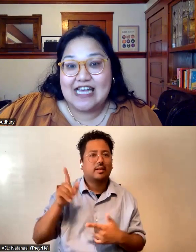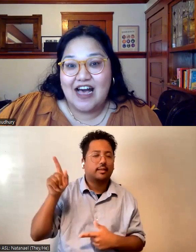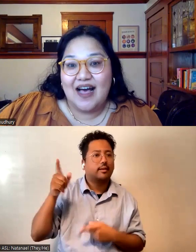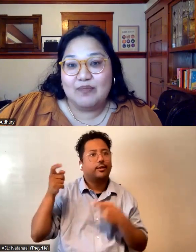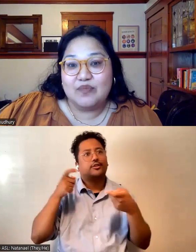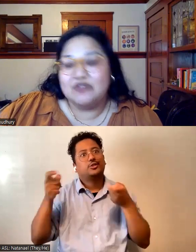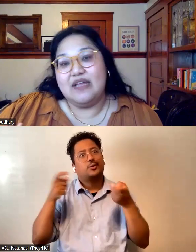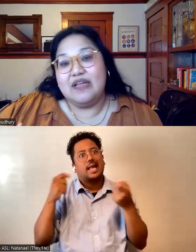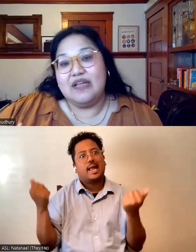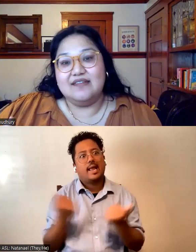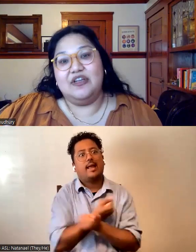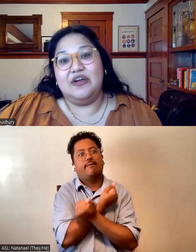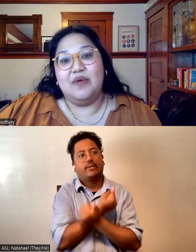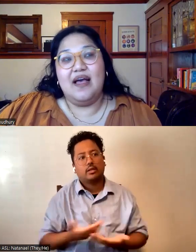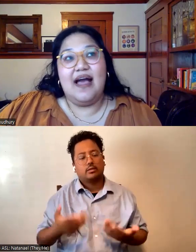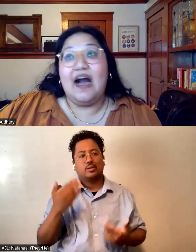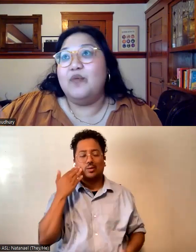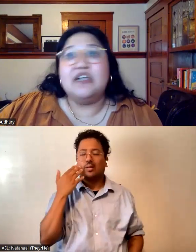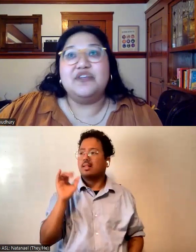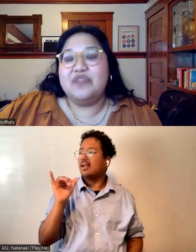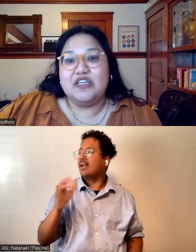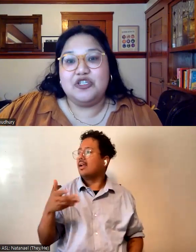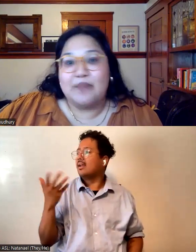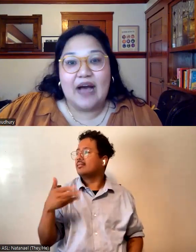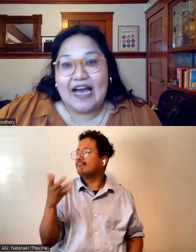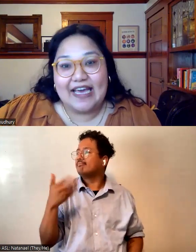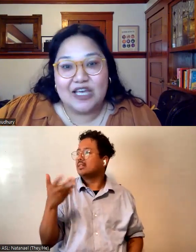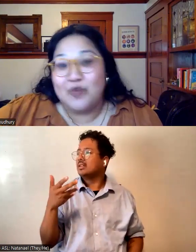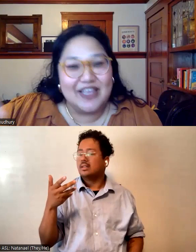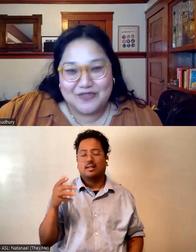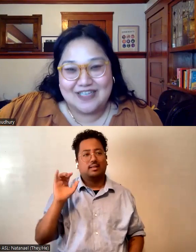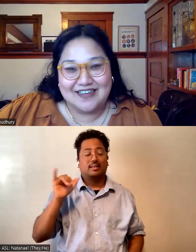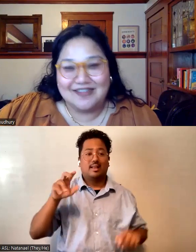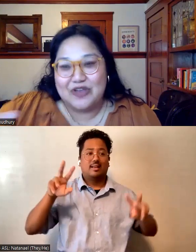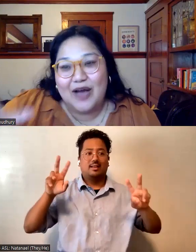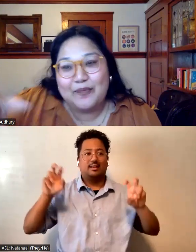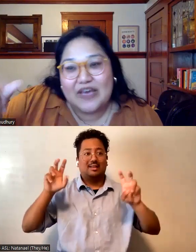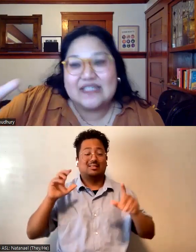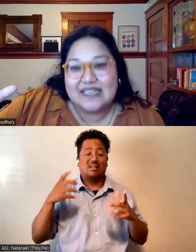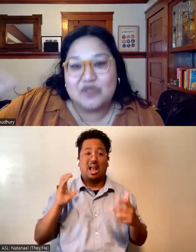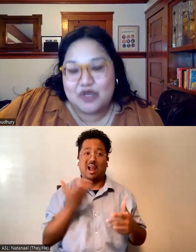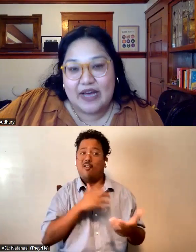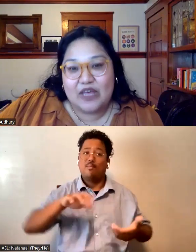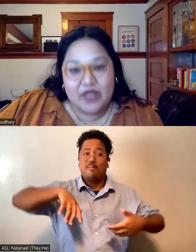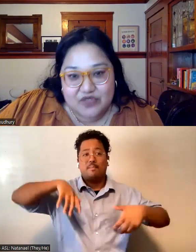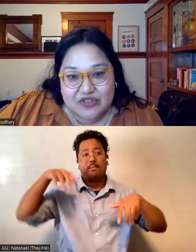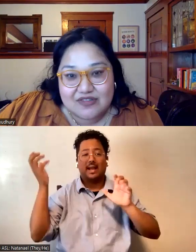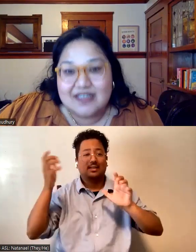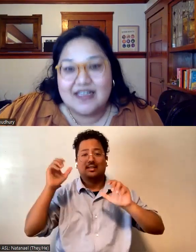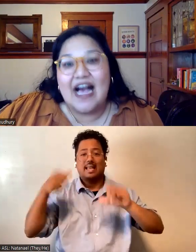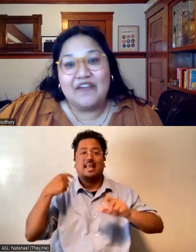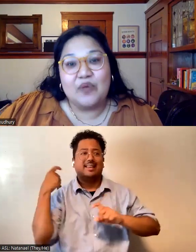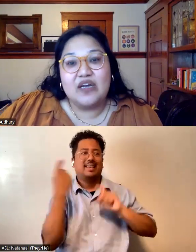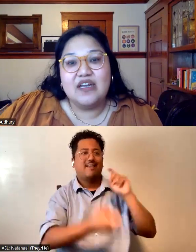reaction to like, how much of the shit pie can we give to, how big of a slice of the shit pie can we give